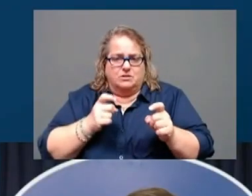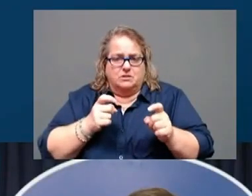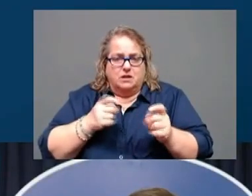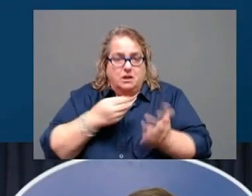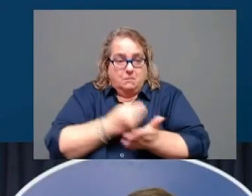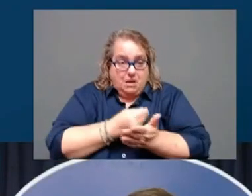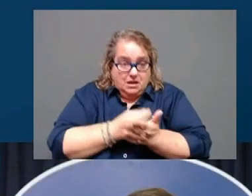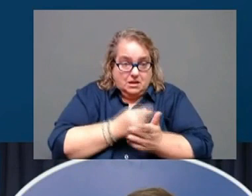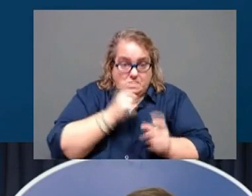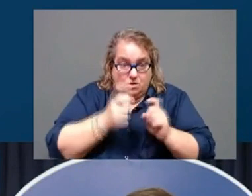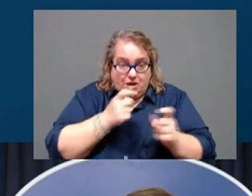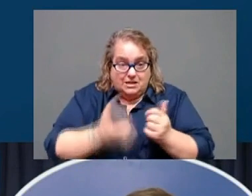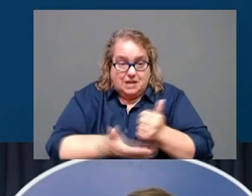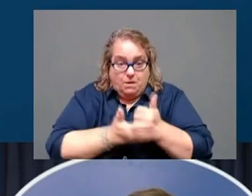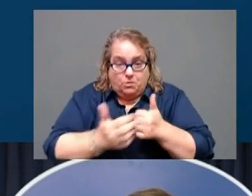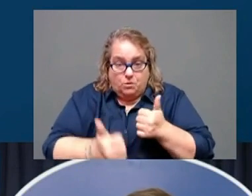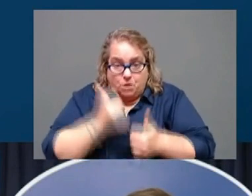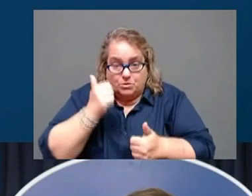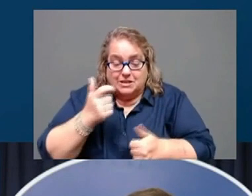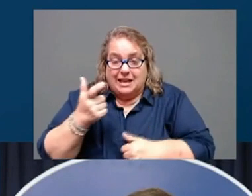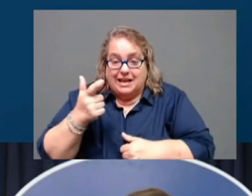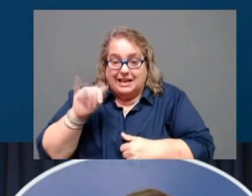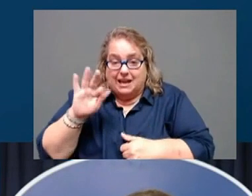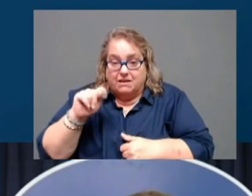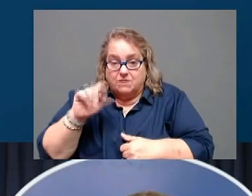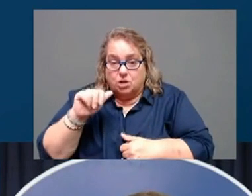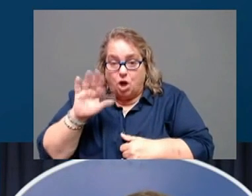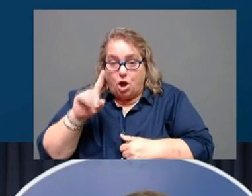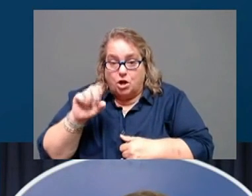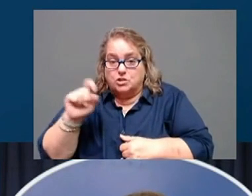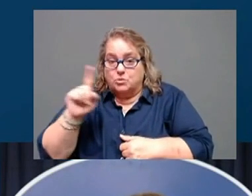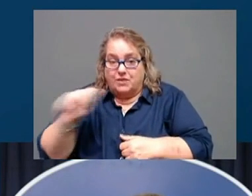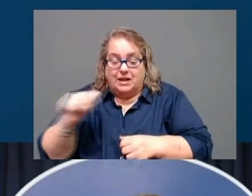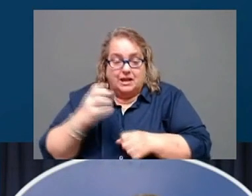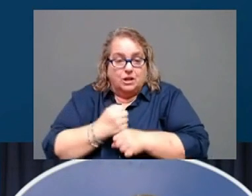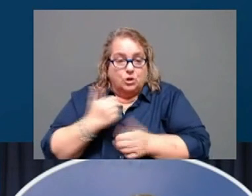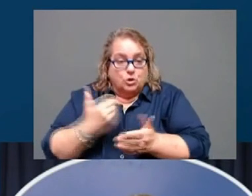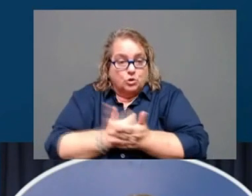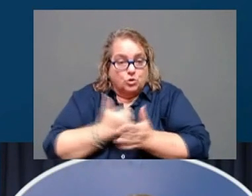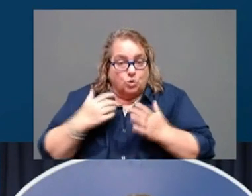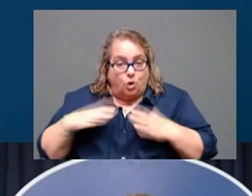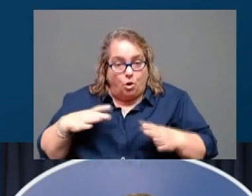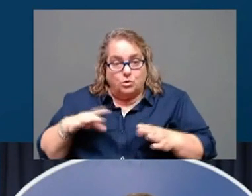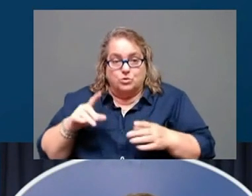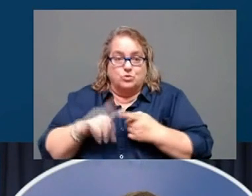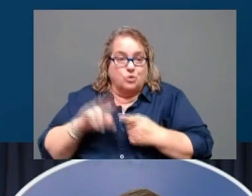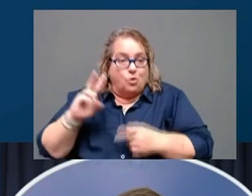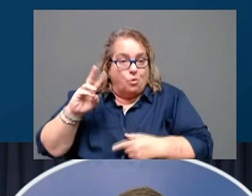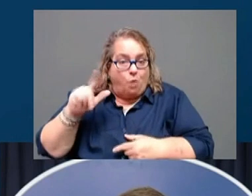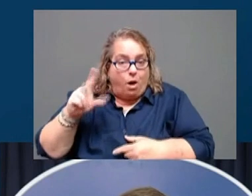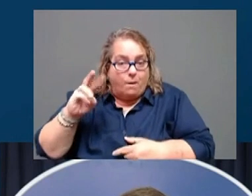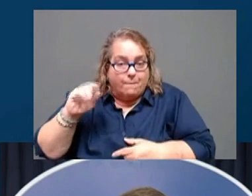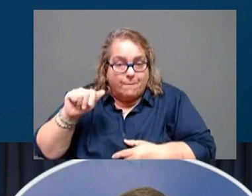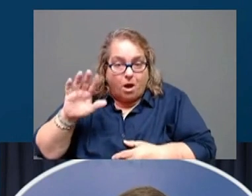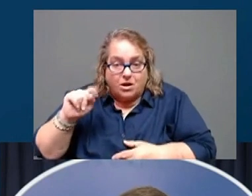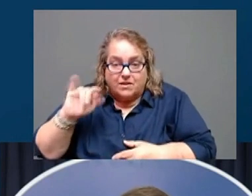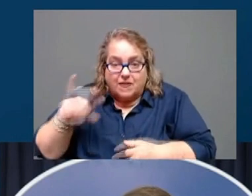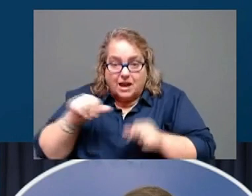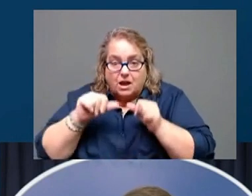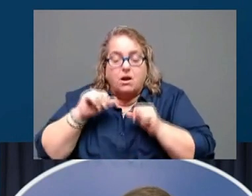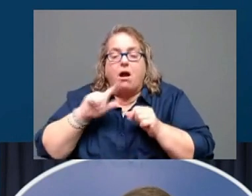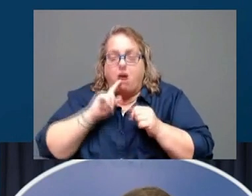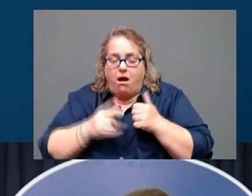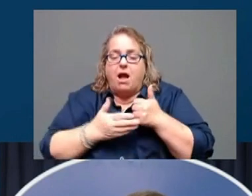most. Gift cards where they could get new clothes and things to the Walmart, for instance, in the area are helpful.